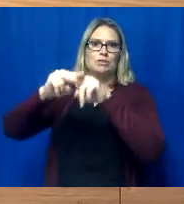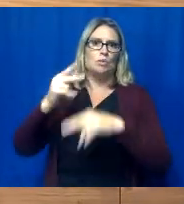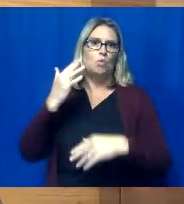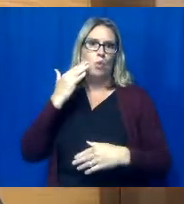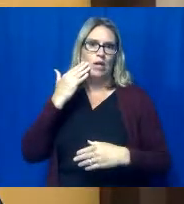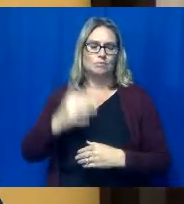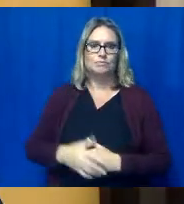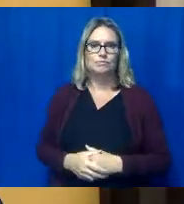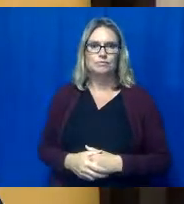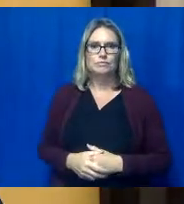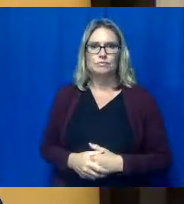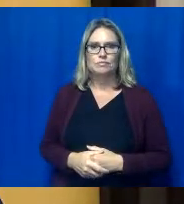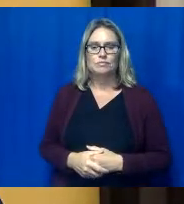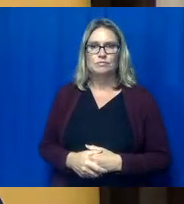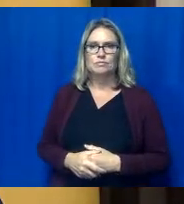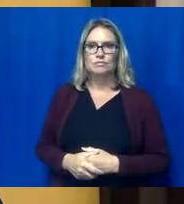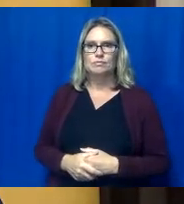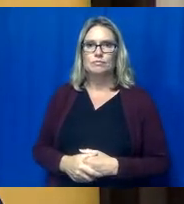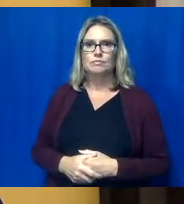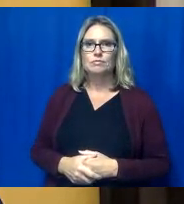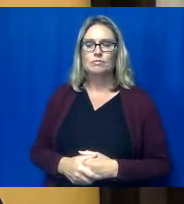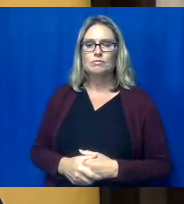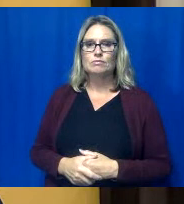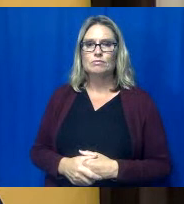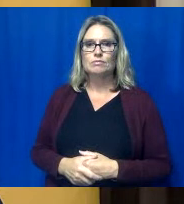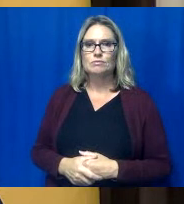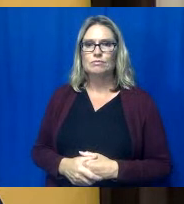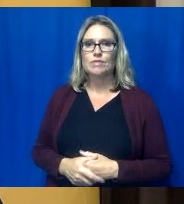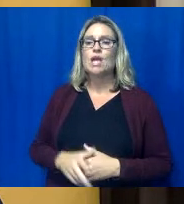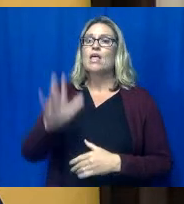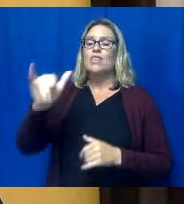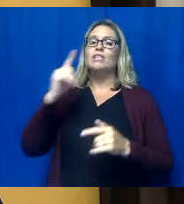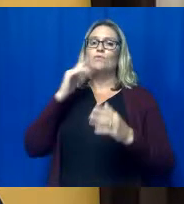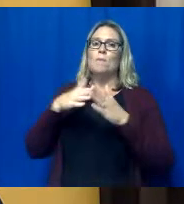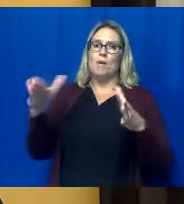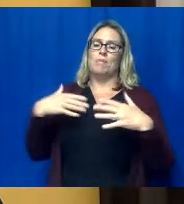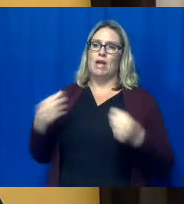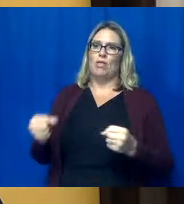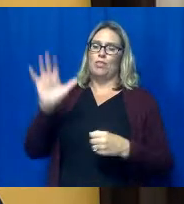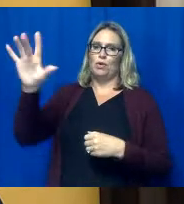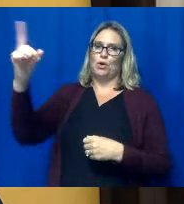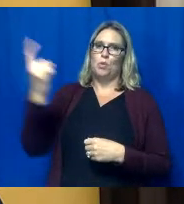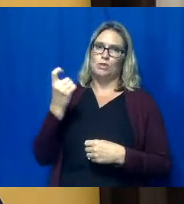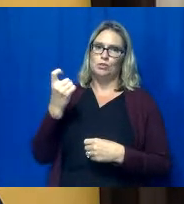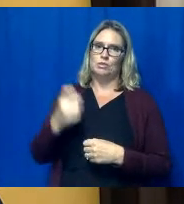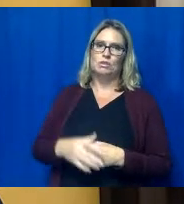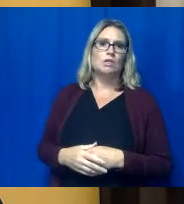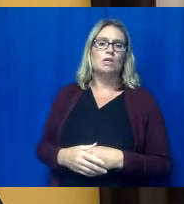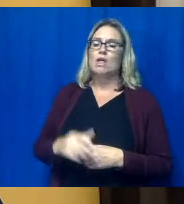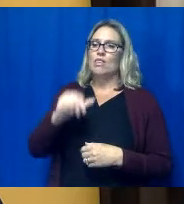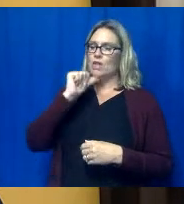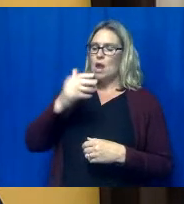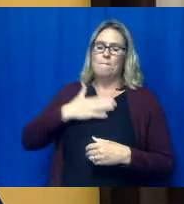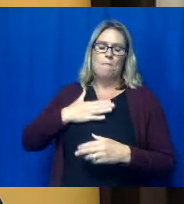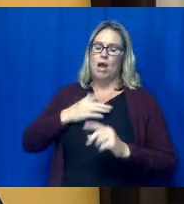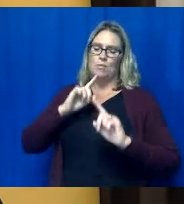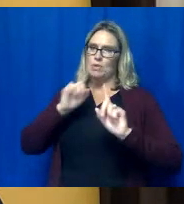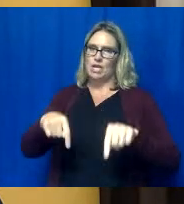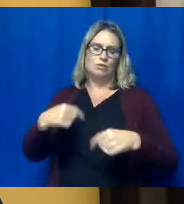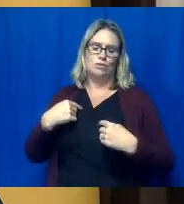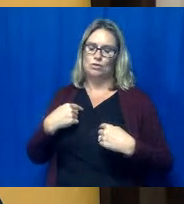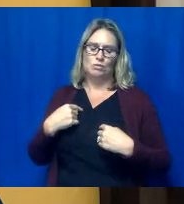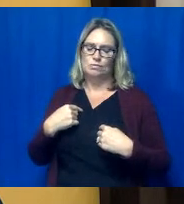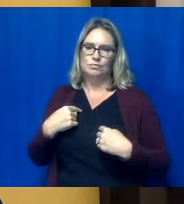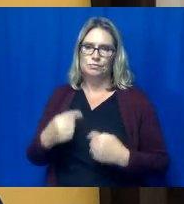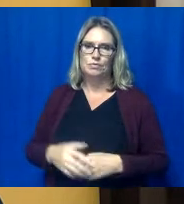Those are public health questions. Those are really not questions that I would normally deal with in my work